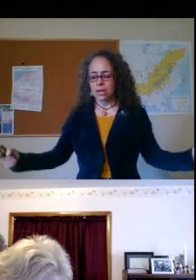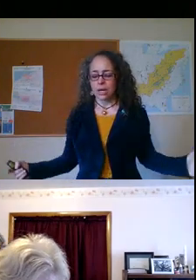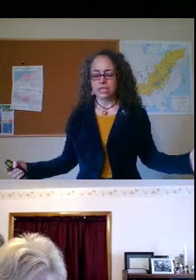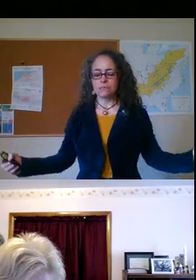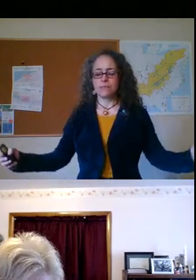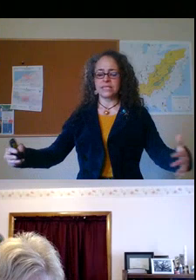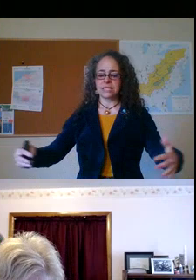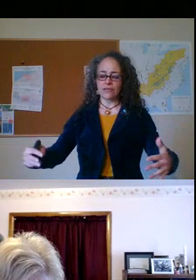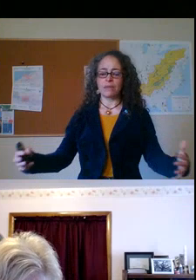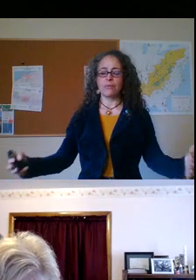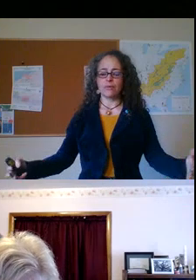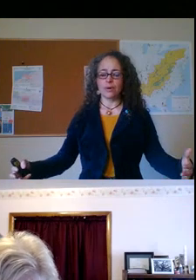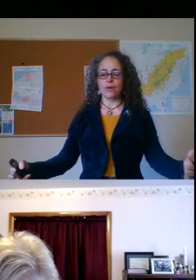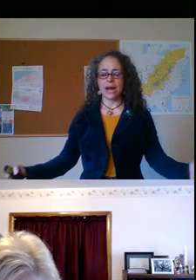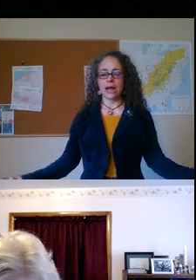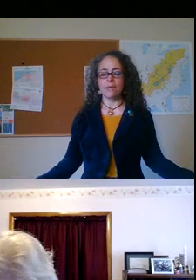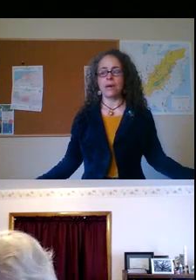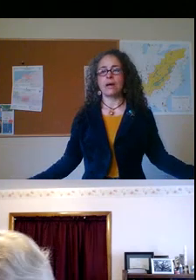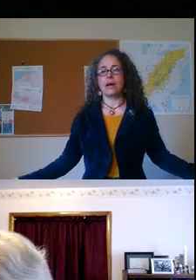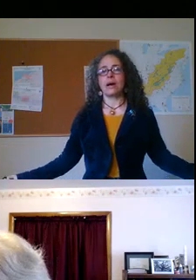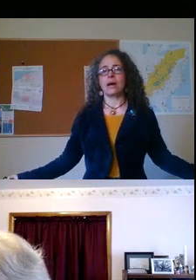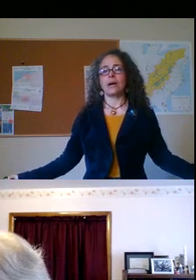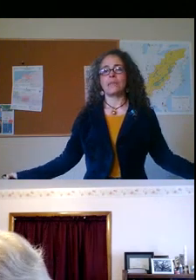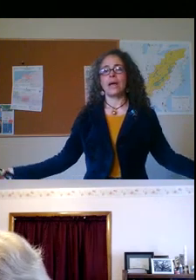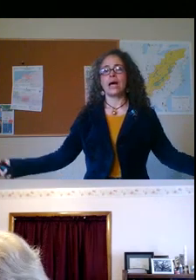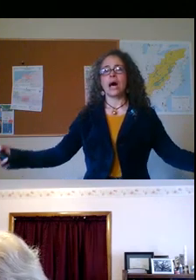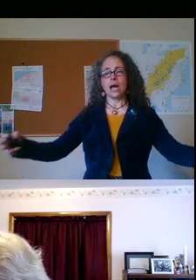on a specific program